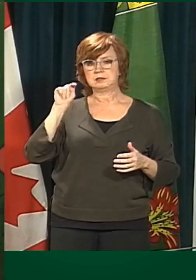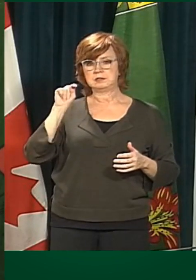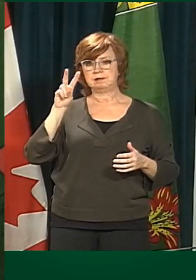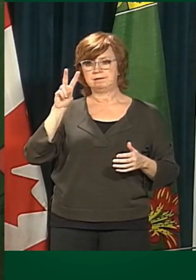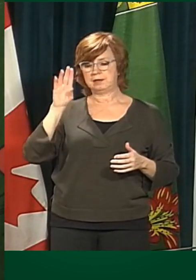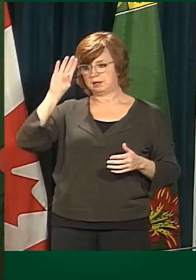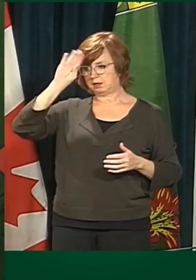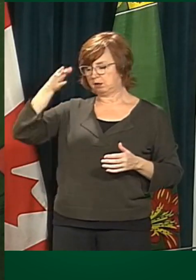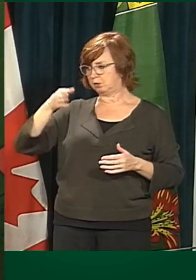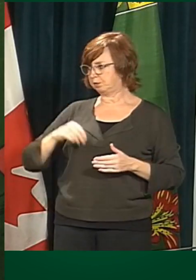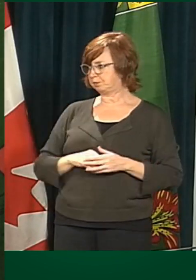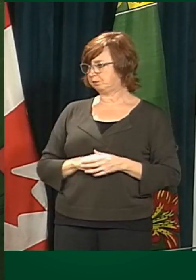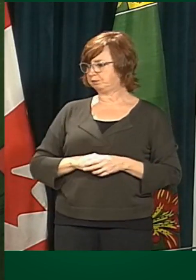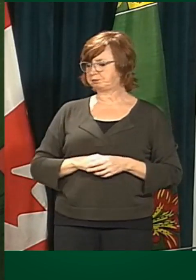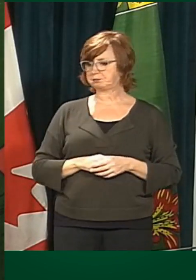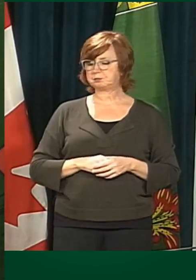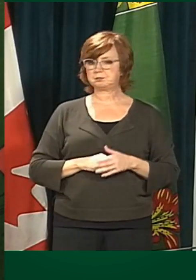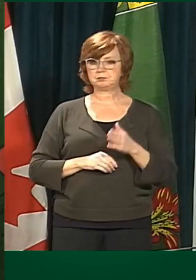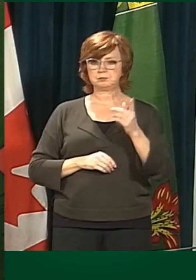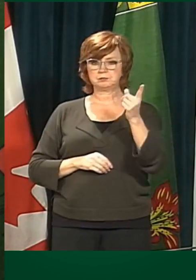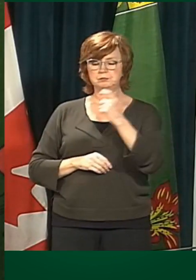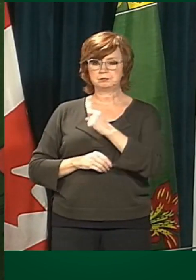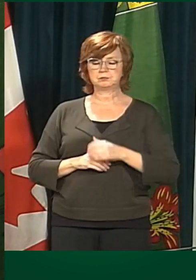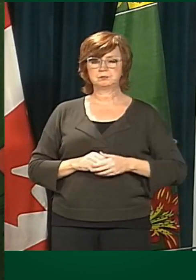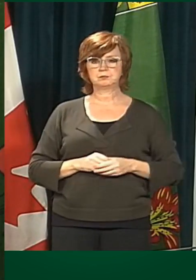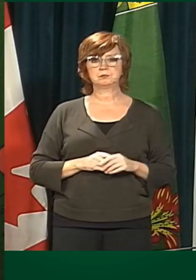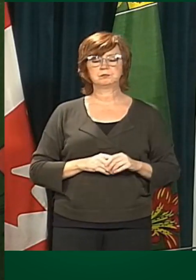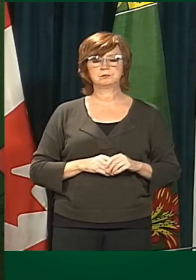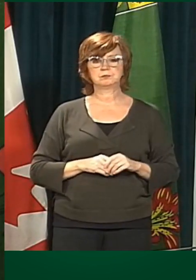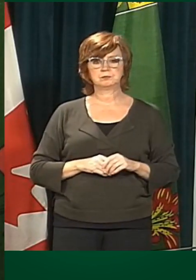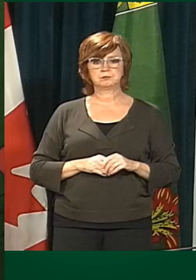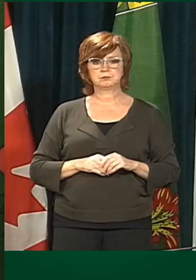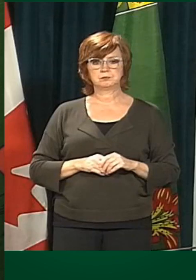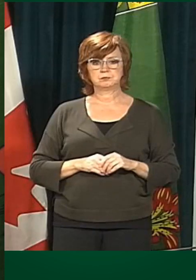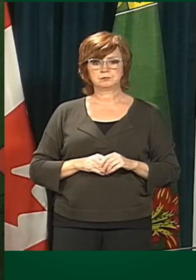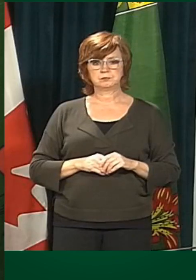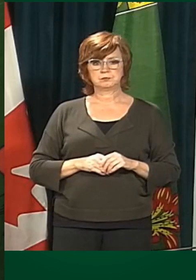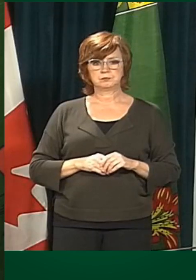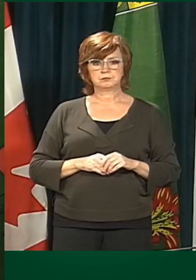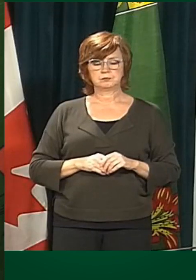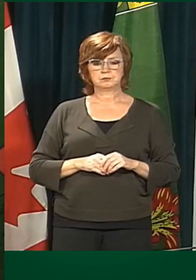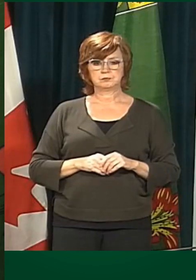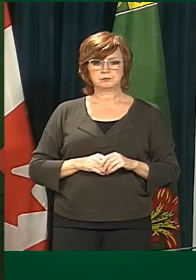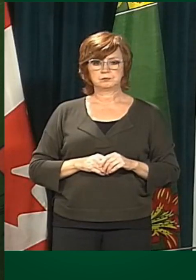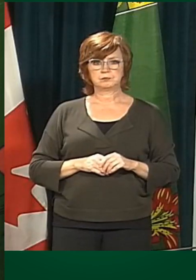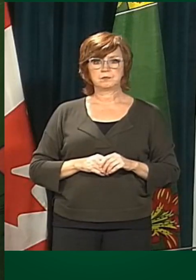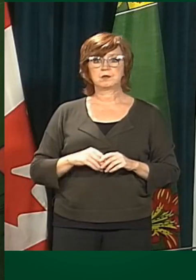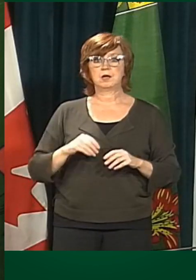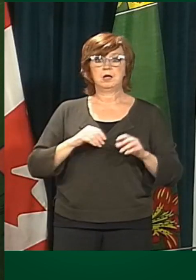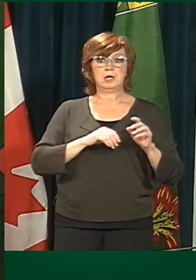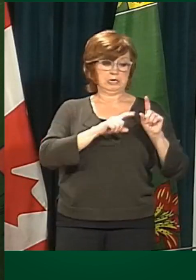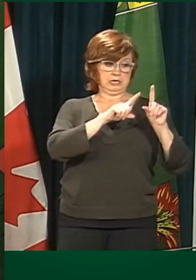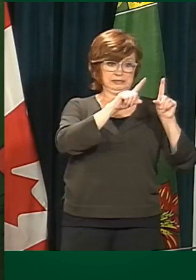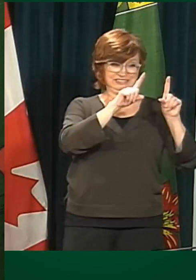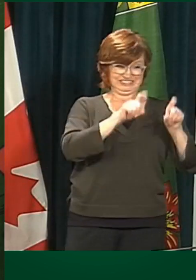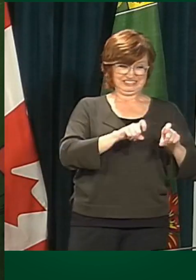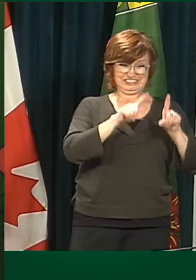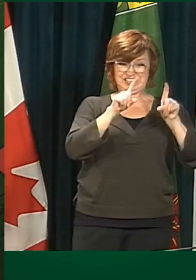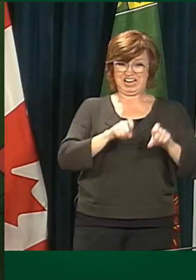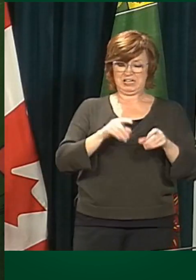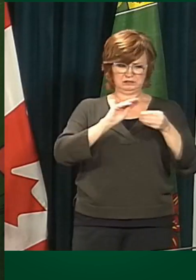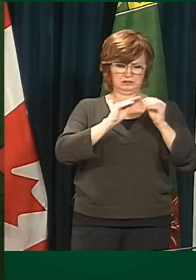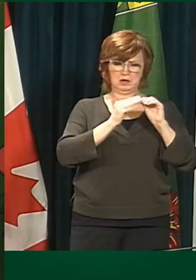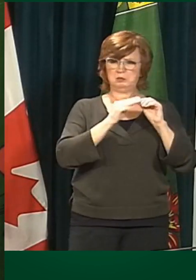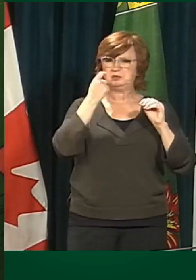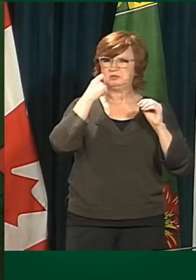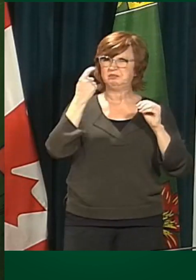Hi, Dr. Shahab. The testing numbers over the past week or so have kind of fluctuated up and down. Is there any reason